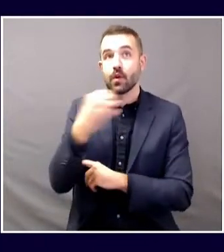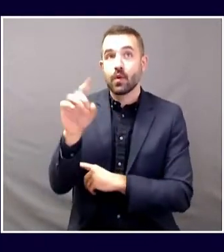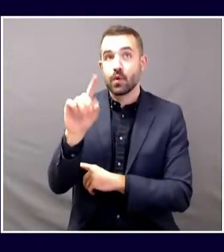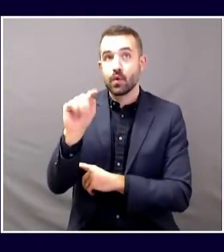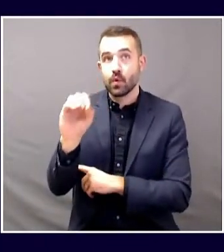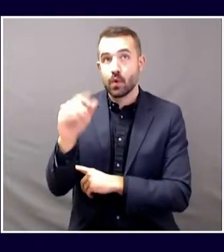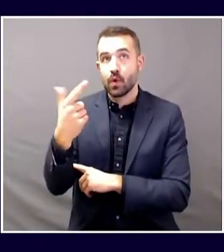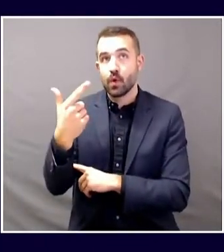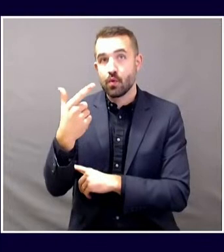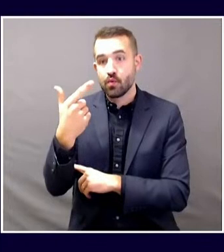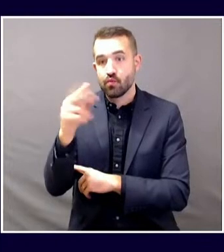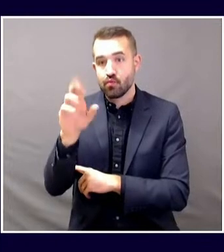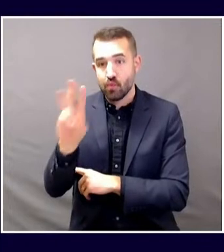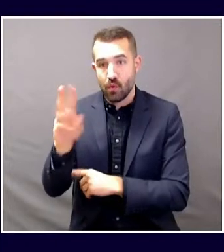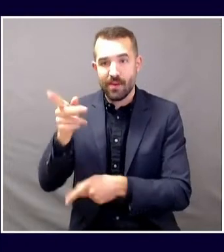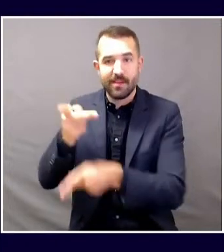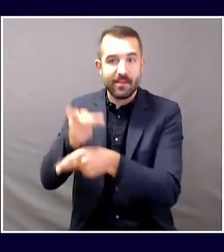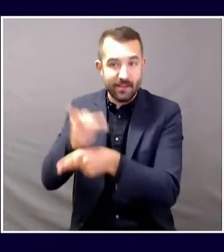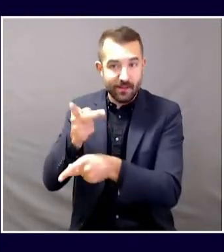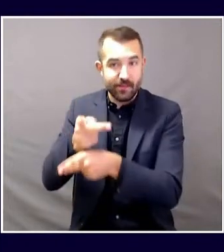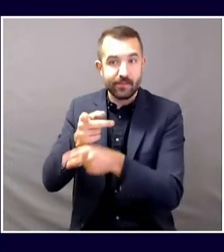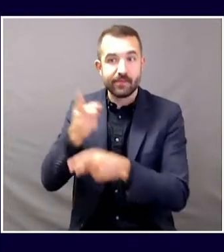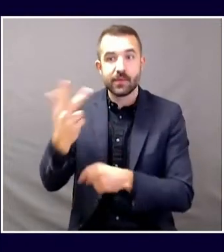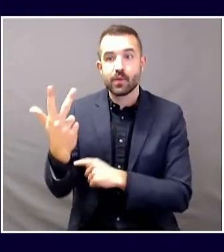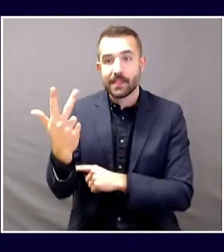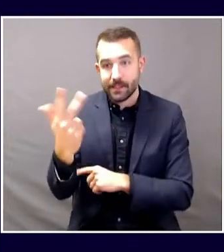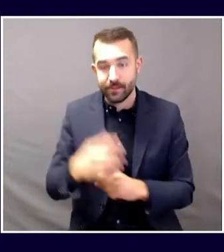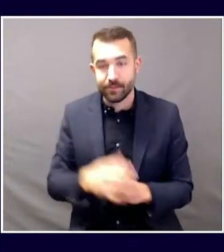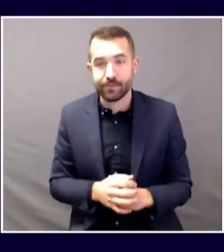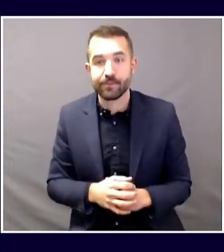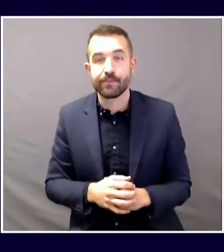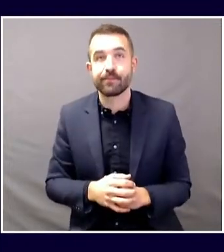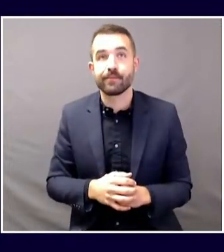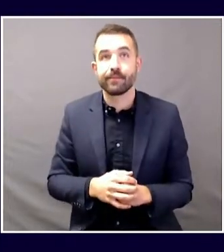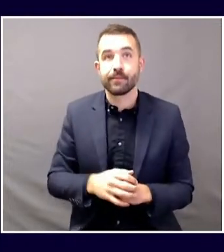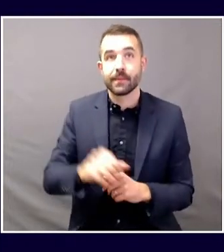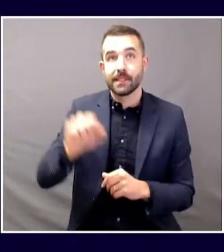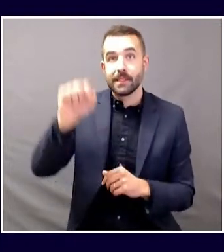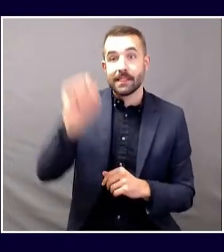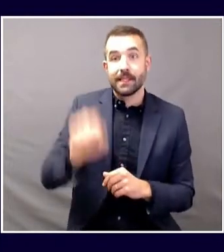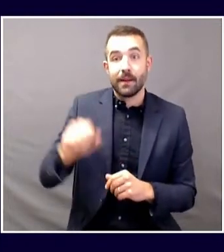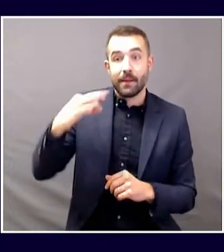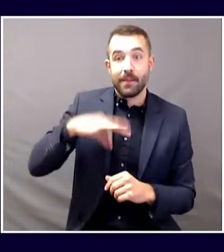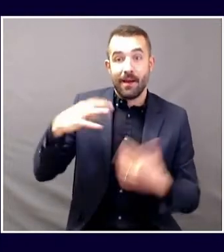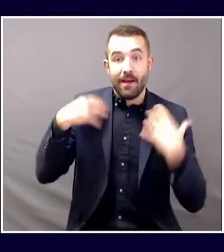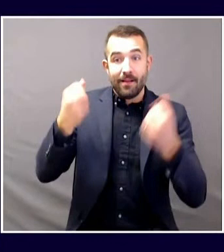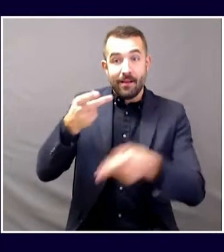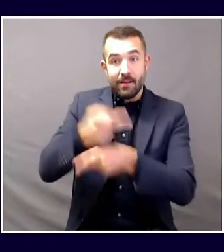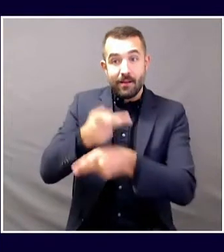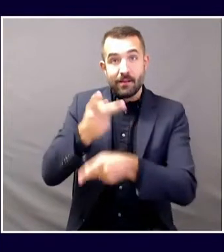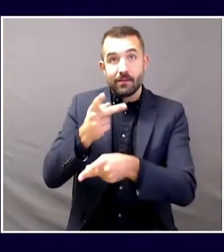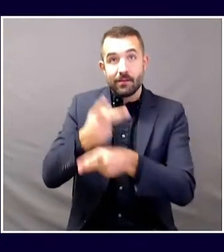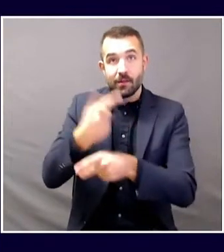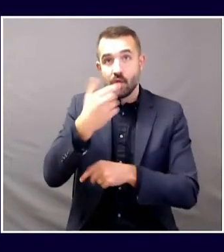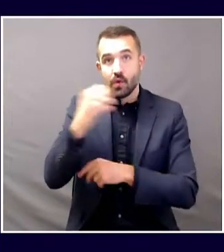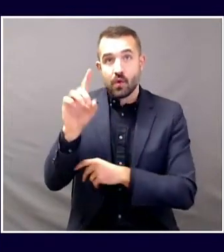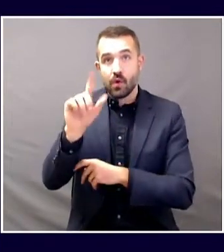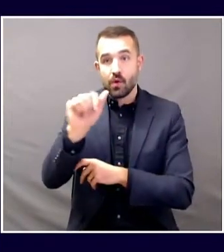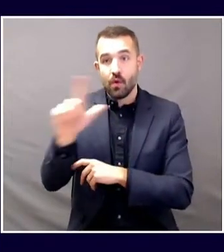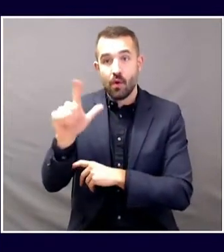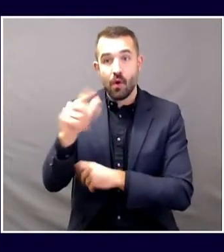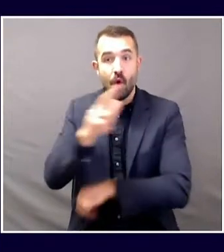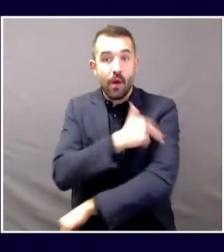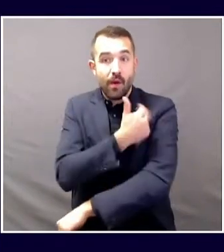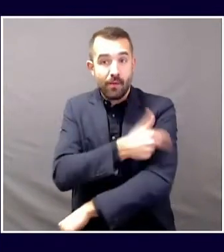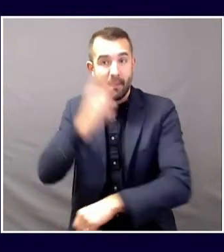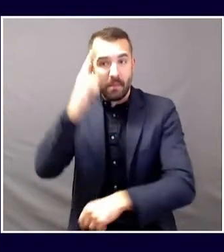Elliott with 3 cases. At the Southern Maine Healthcare Goodall Hospital Mental Health Unit construction